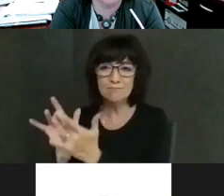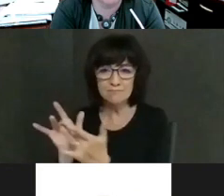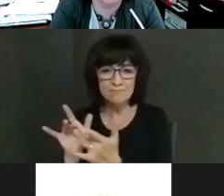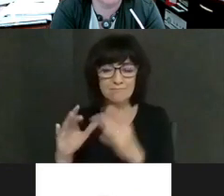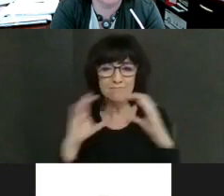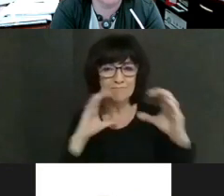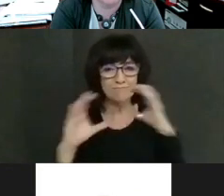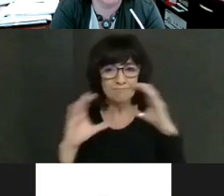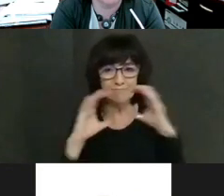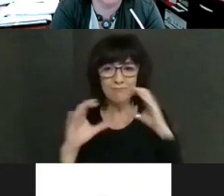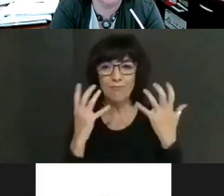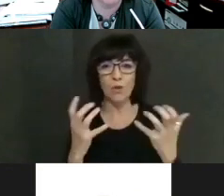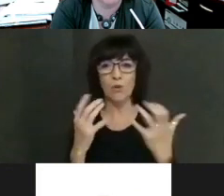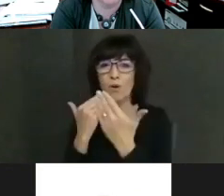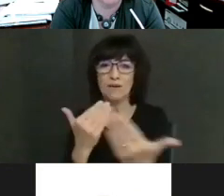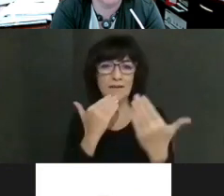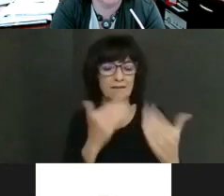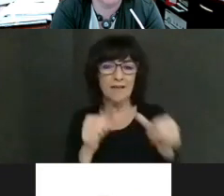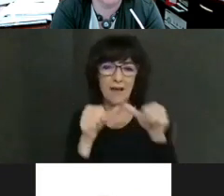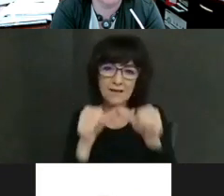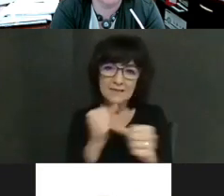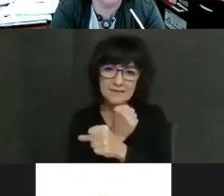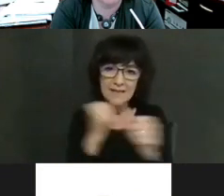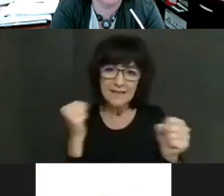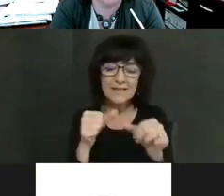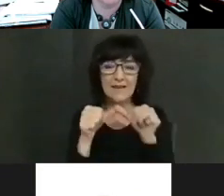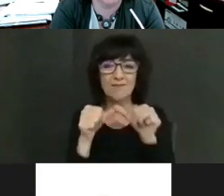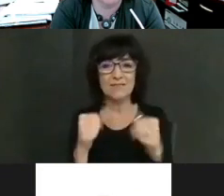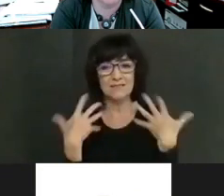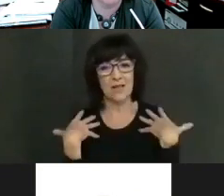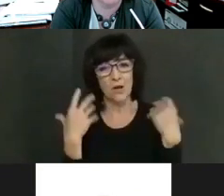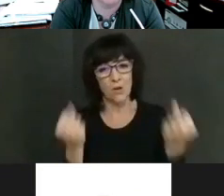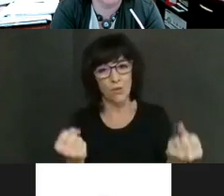and everybody stay safe, stay well, and stay